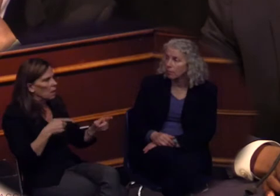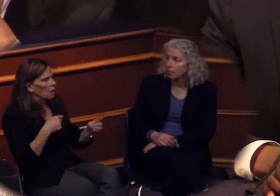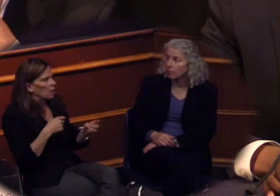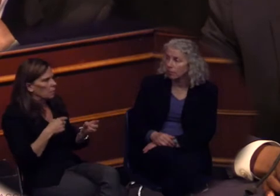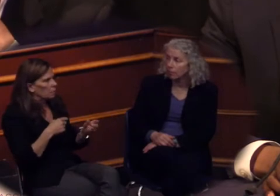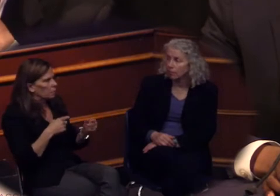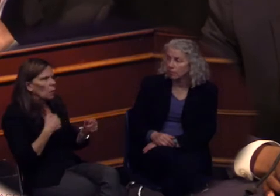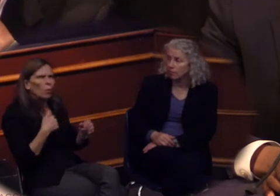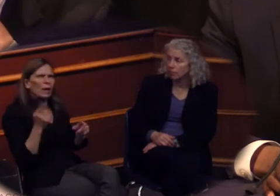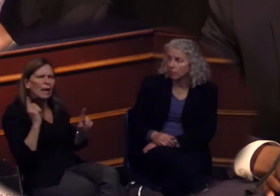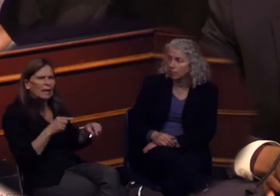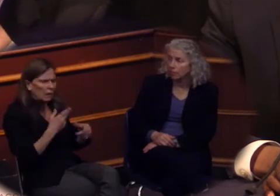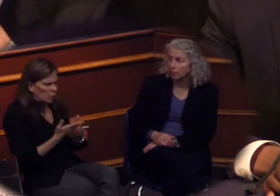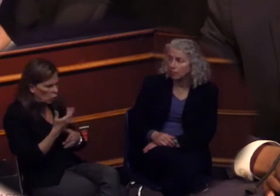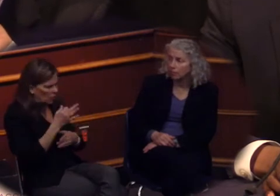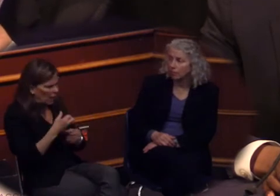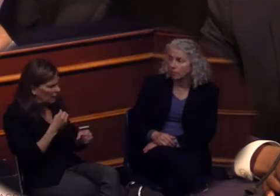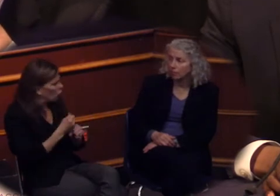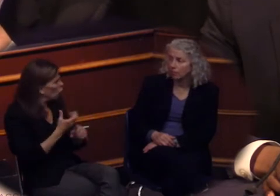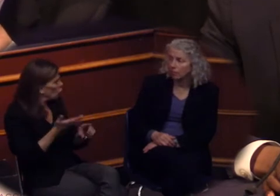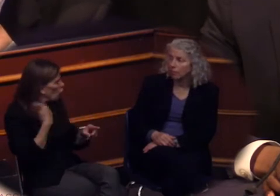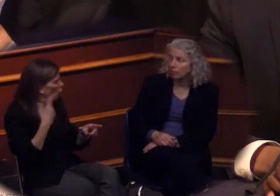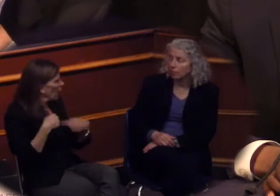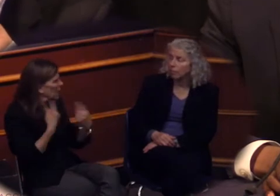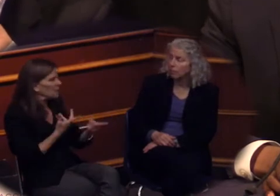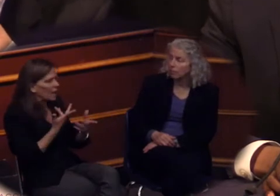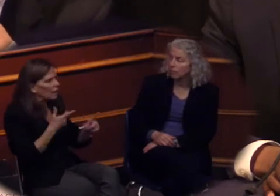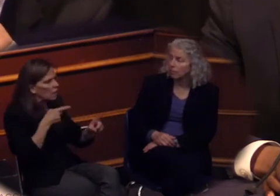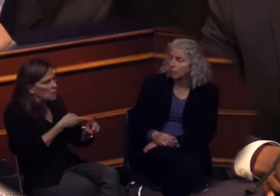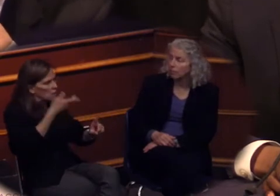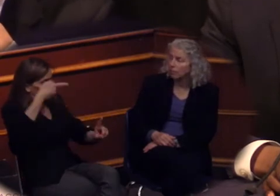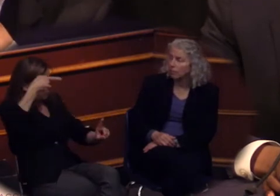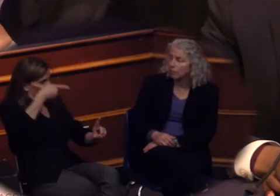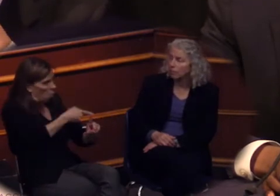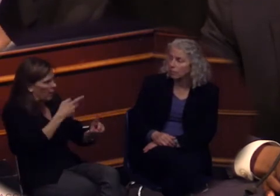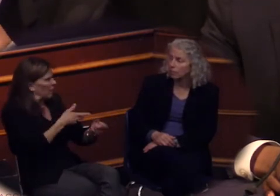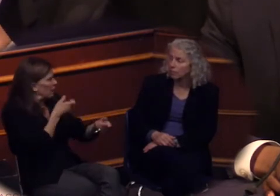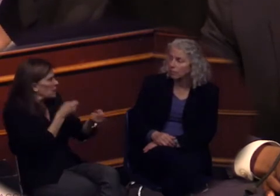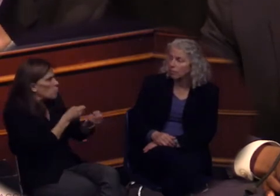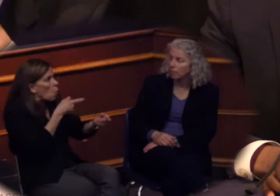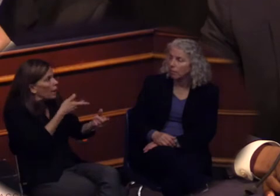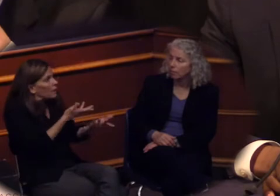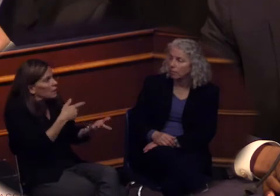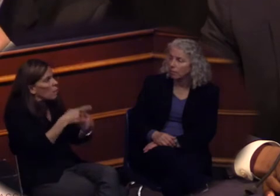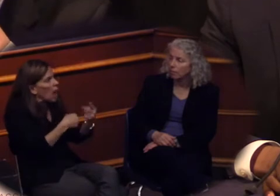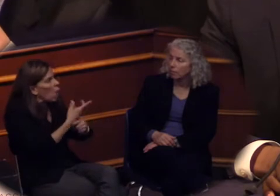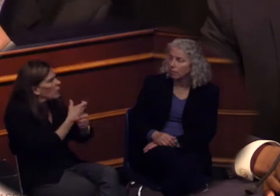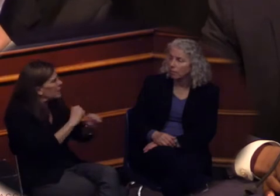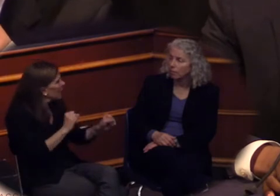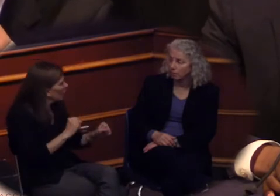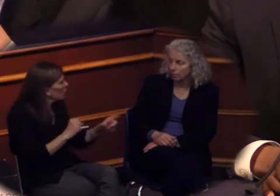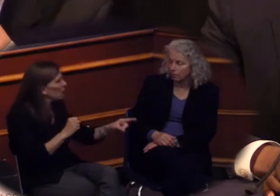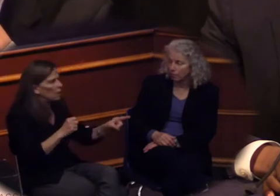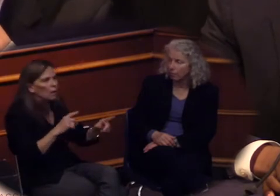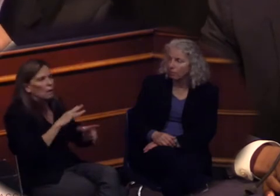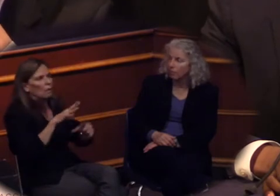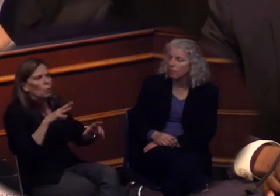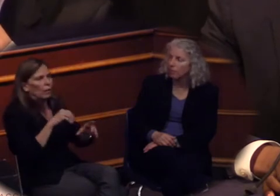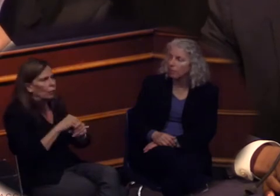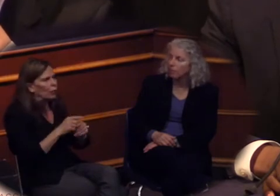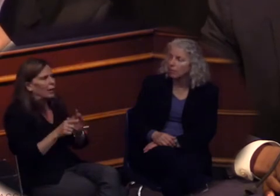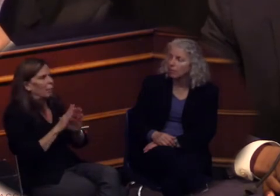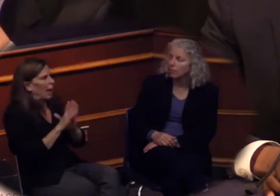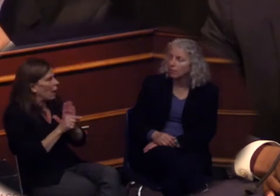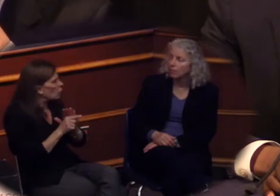nine years ago. It's now Everytown for Gun Safety, which support that measure as well as universal background checks, closing the gun show